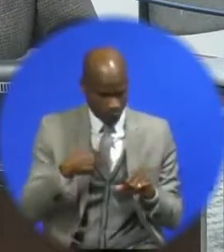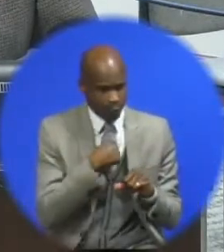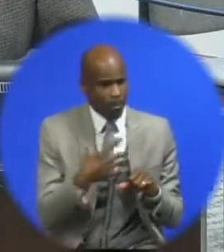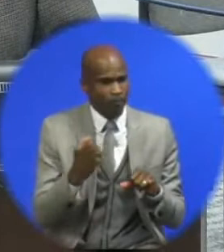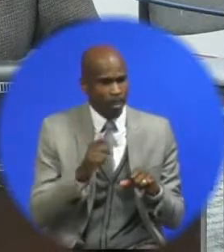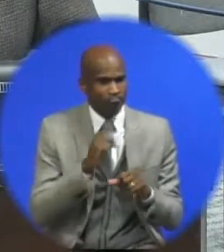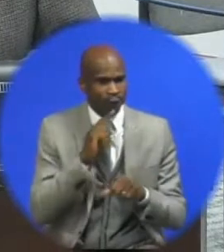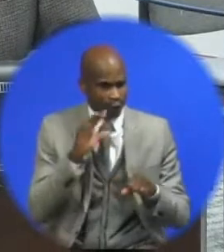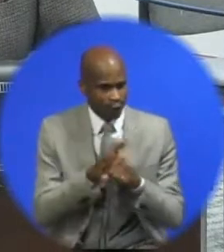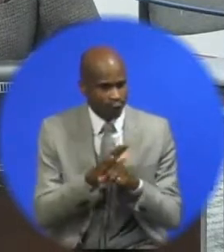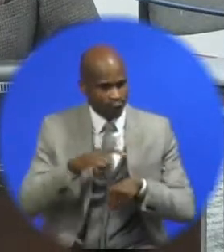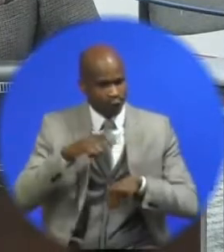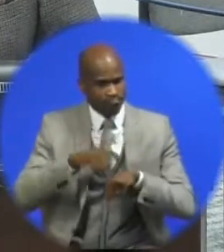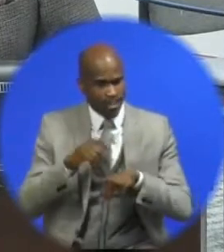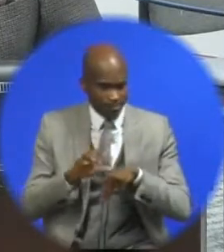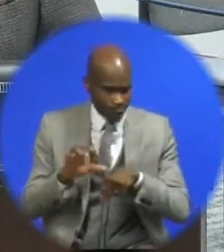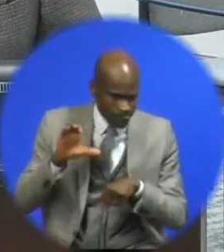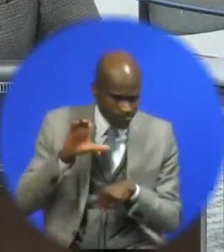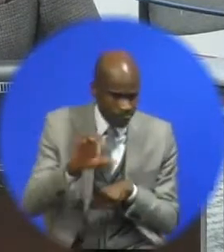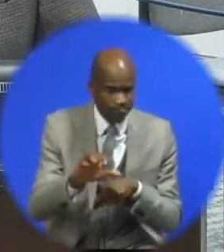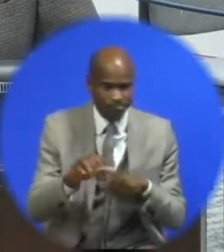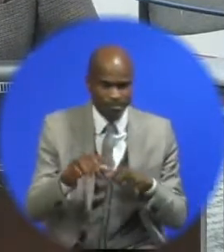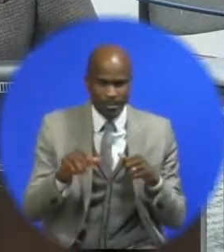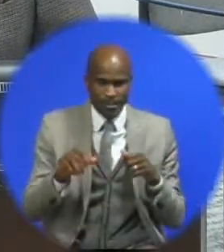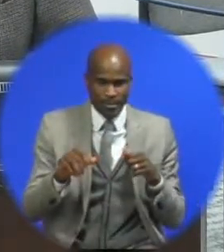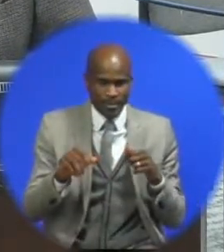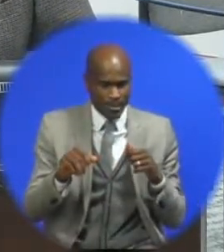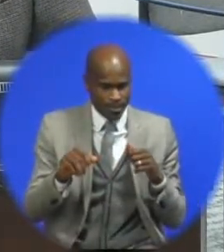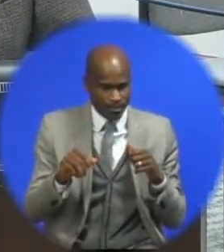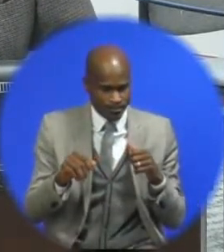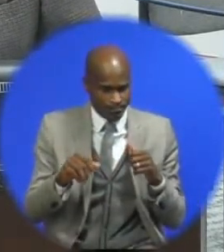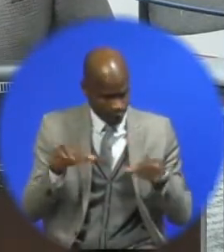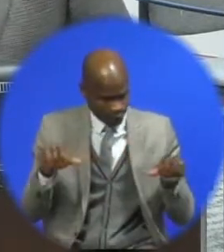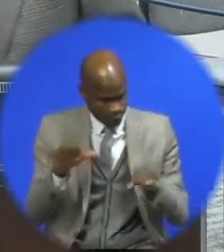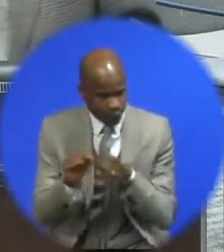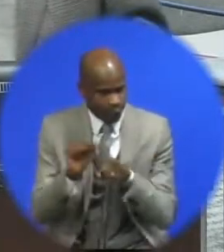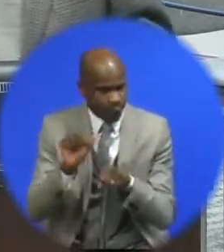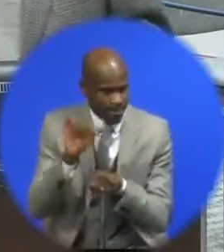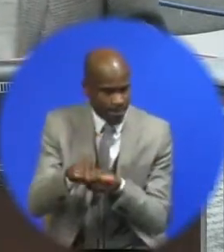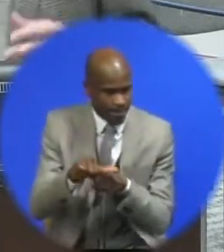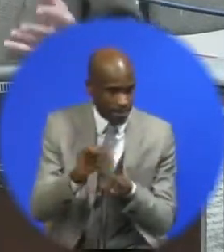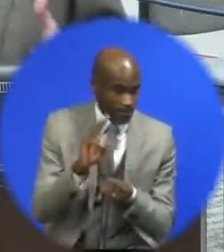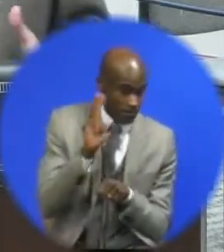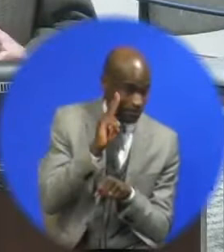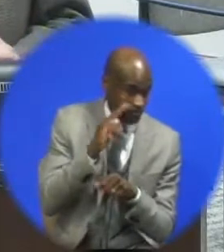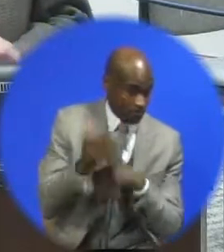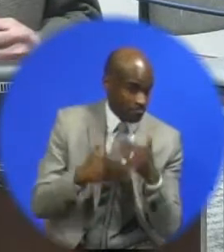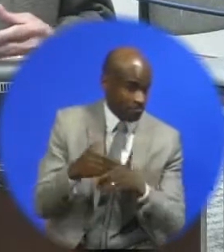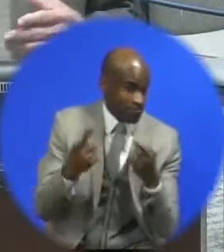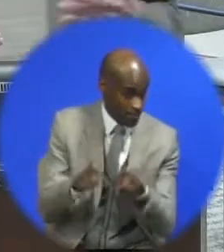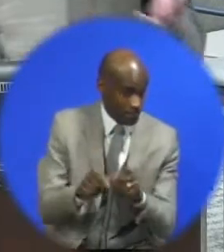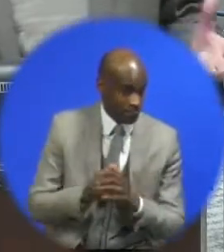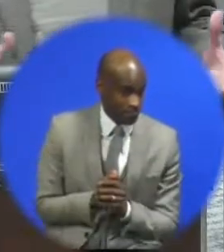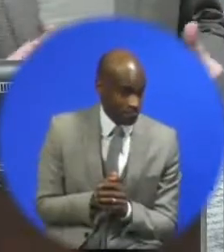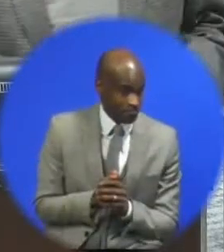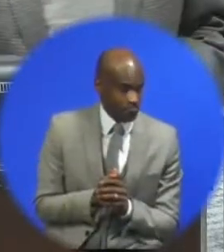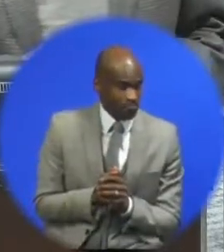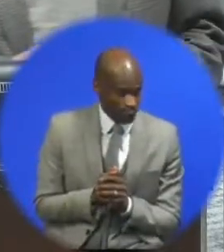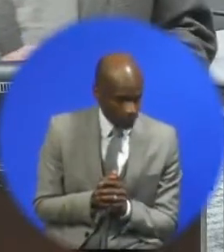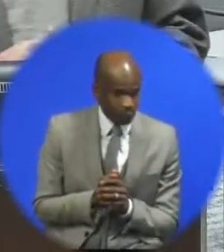time and effort to, and let's see what we can come up with. So from that meeting, we